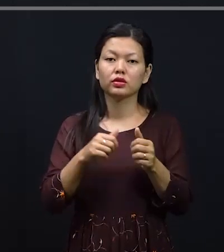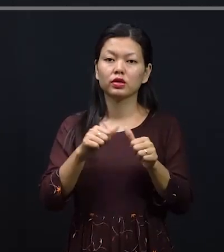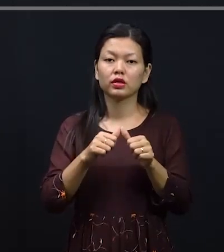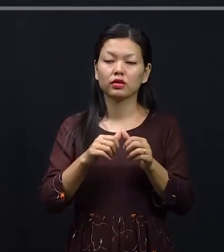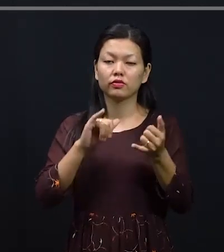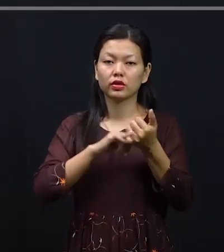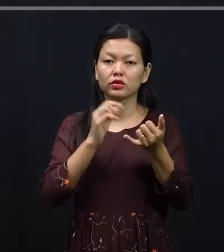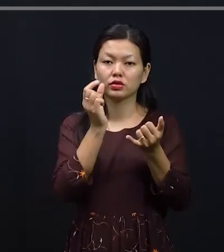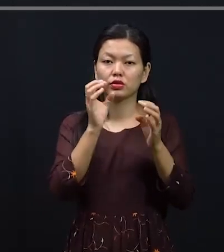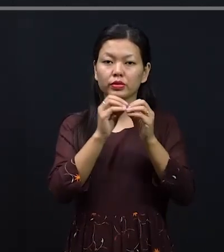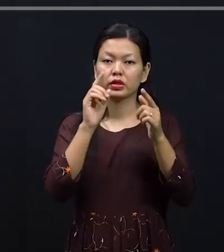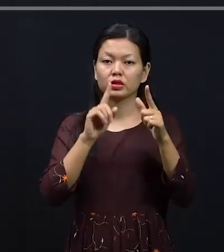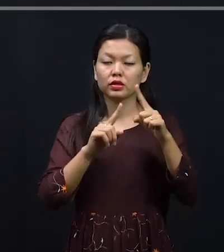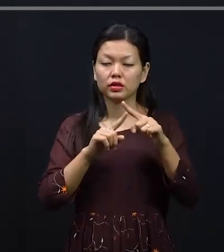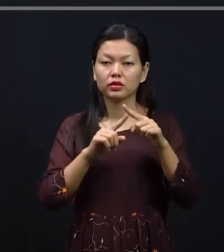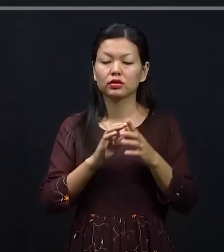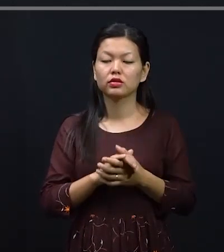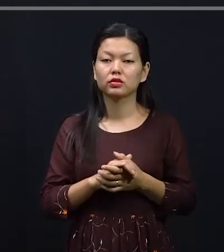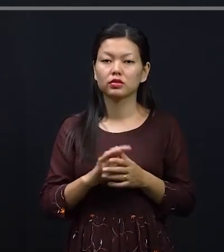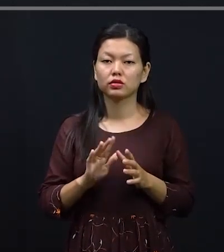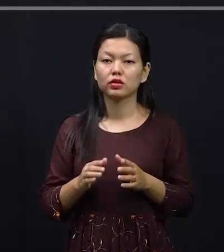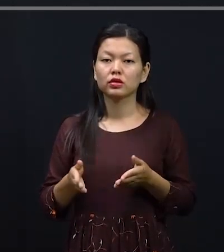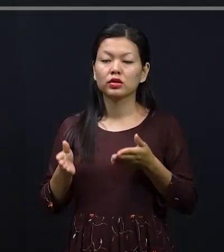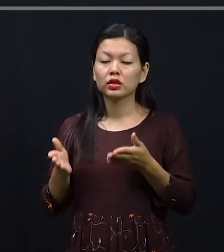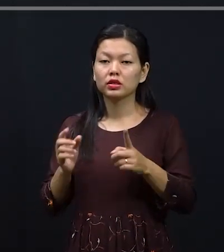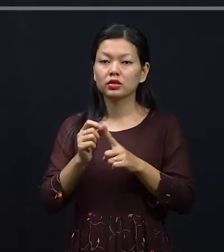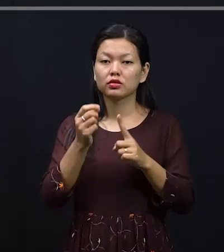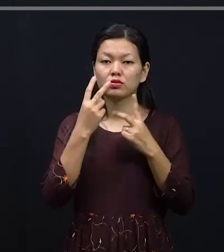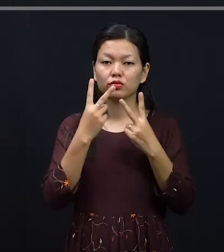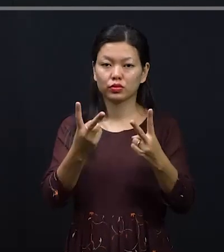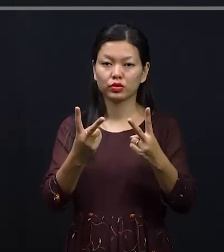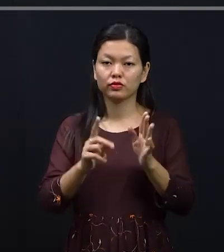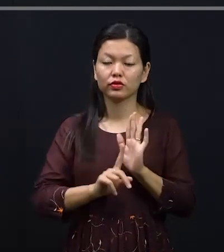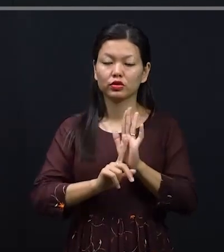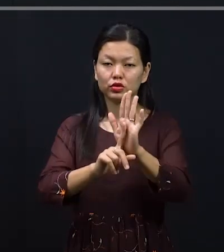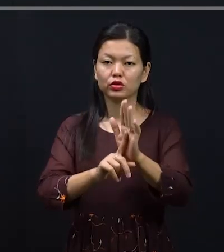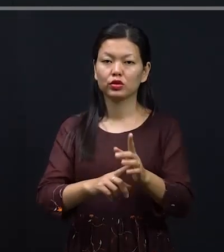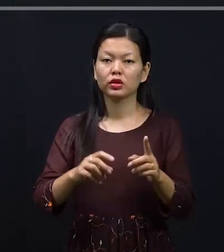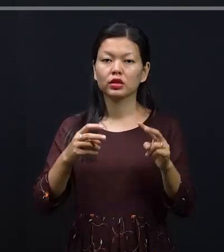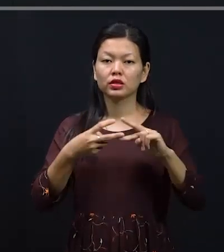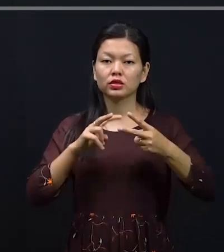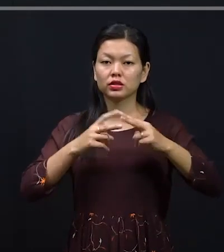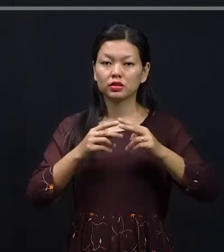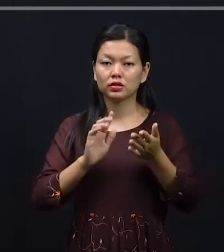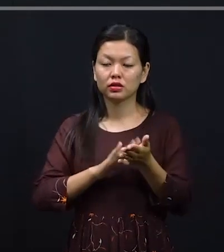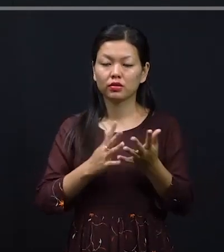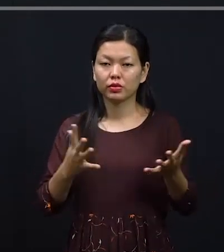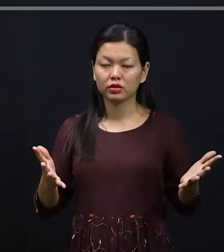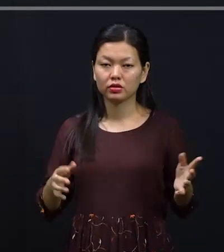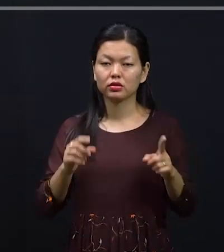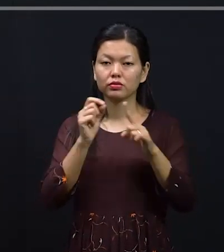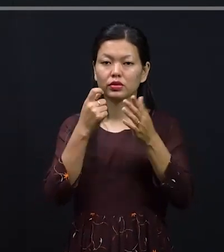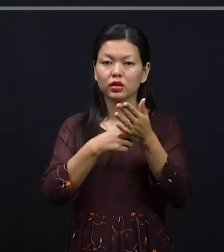substance. So this was a thumping experiment to prove that this, the genetic material is not the protein,